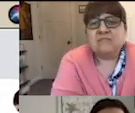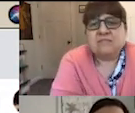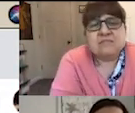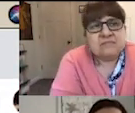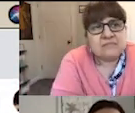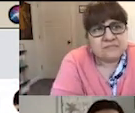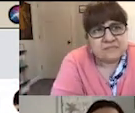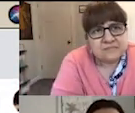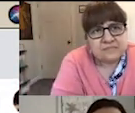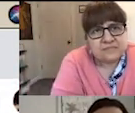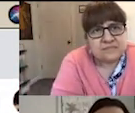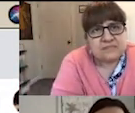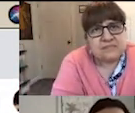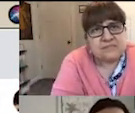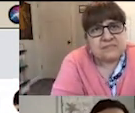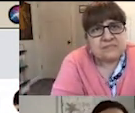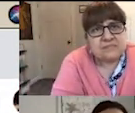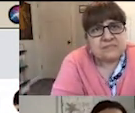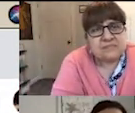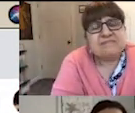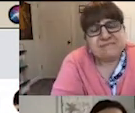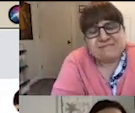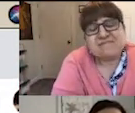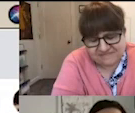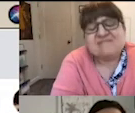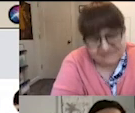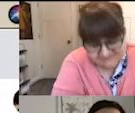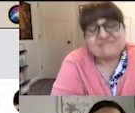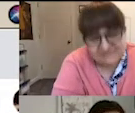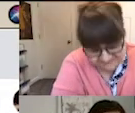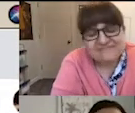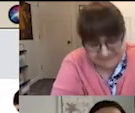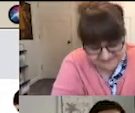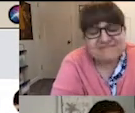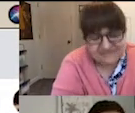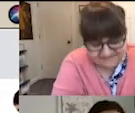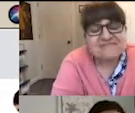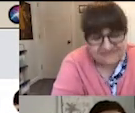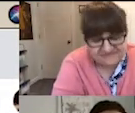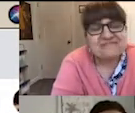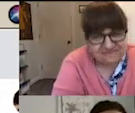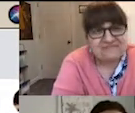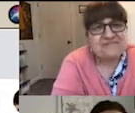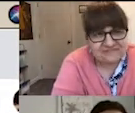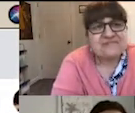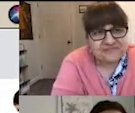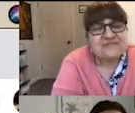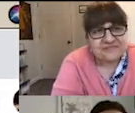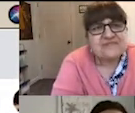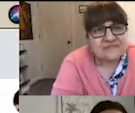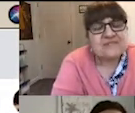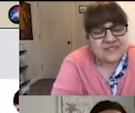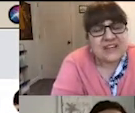politics from making and from research and from knowledge production. These are fundamentally